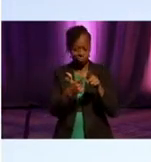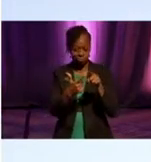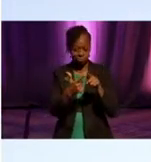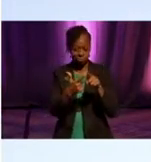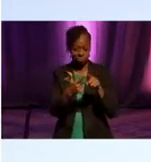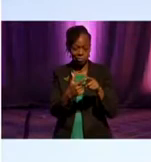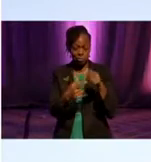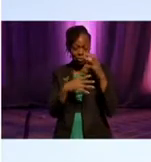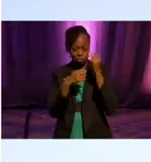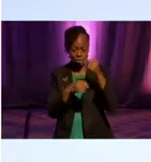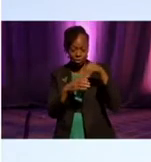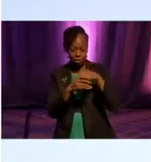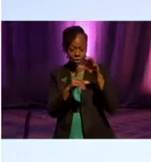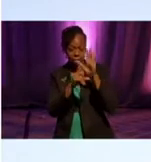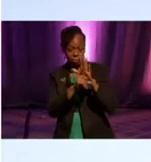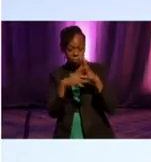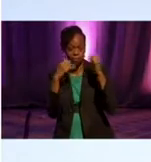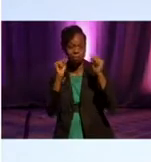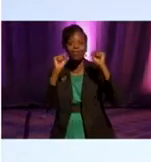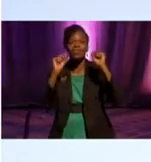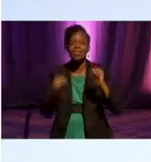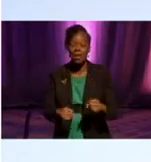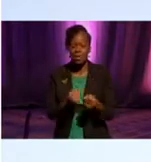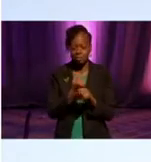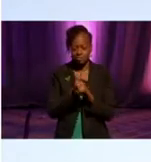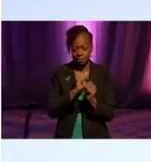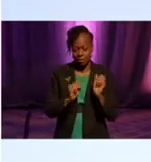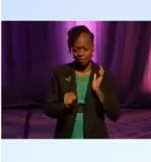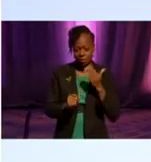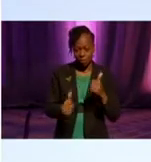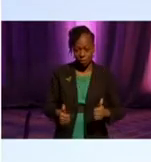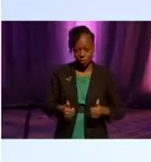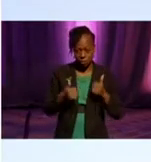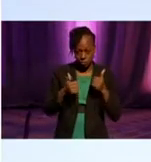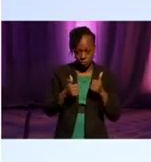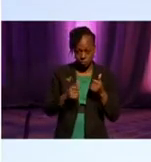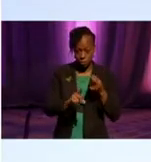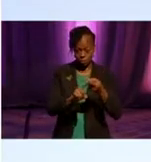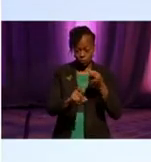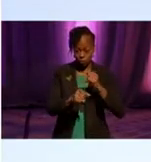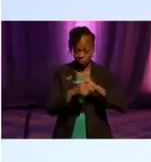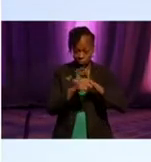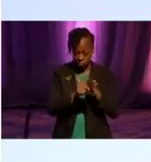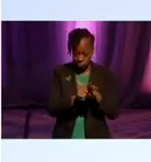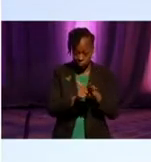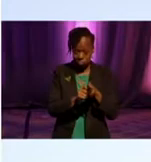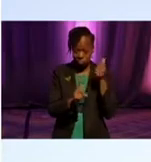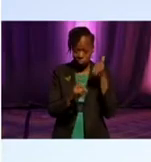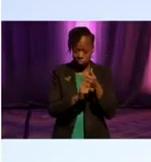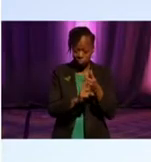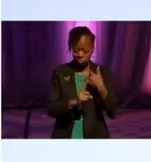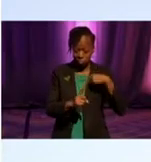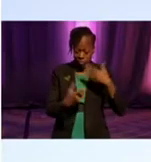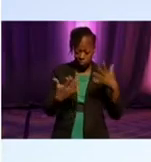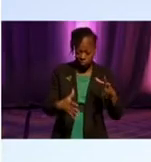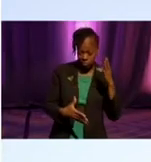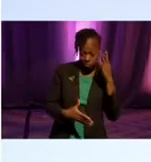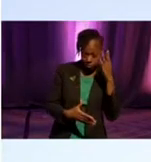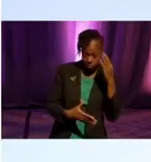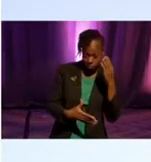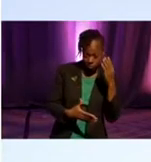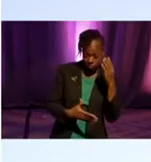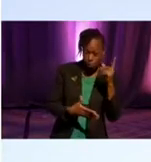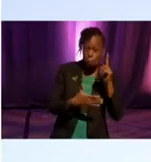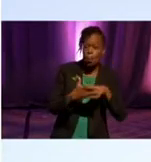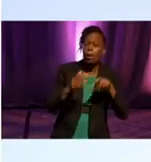health can save our lives. We've learned from this pandemic, what can we learn and what have we learned from this